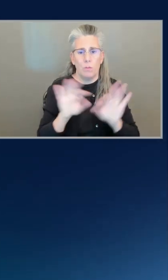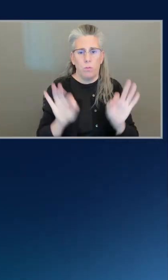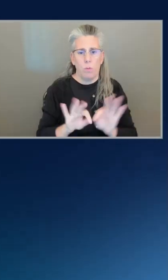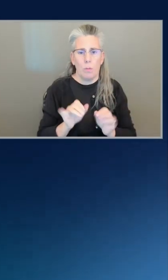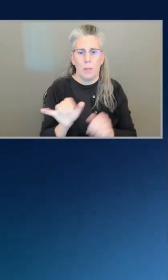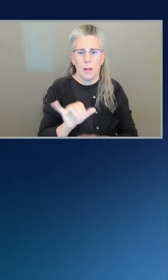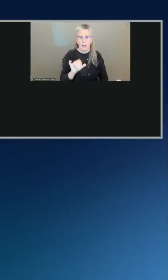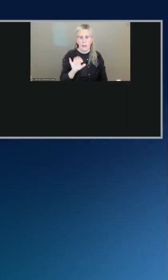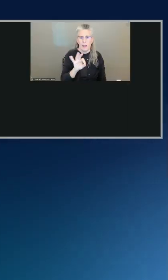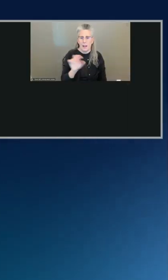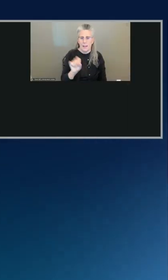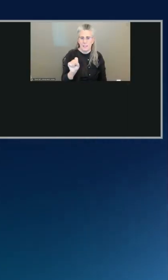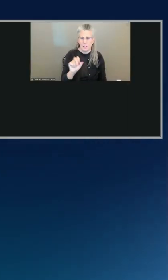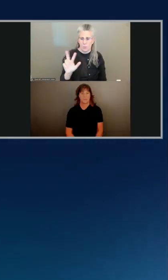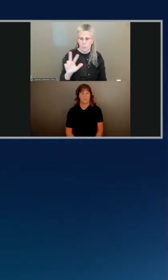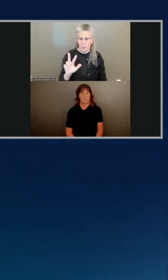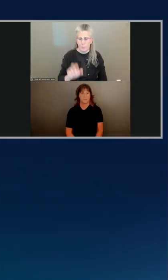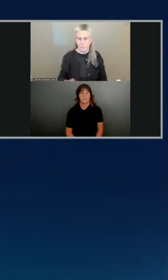at the store?